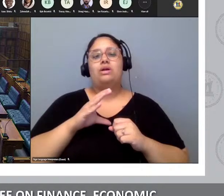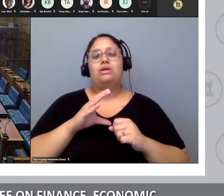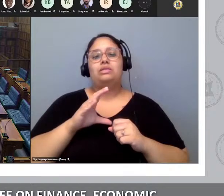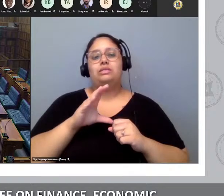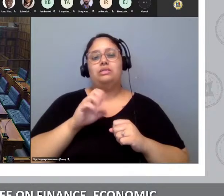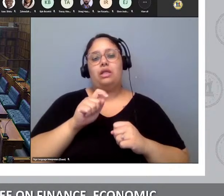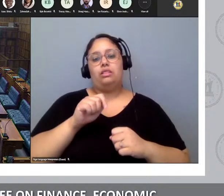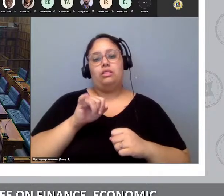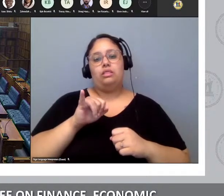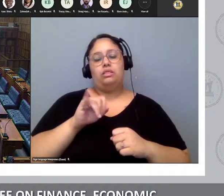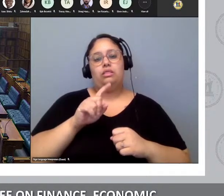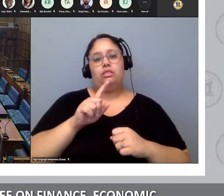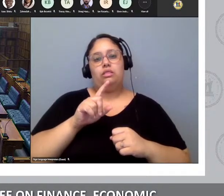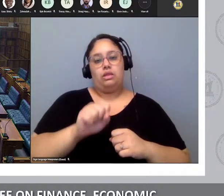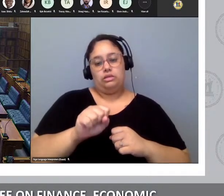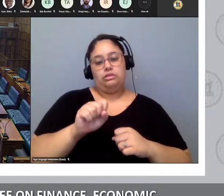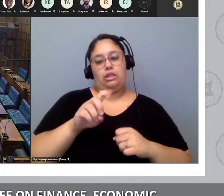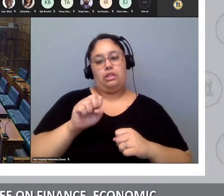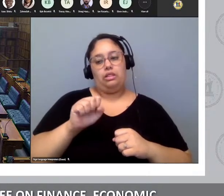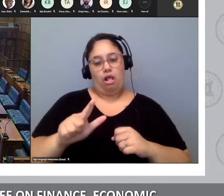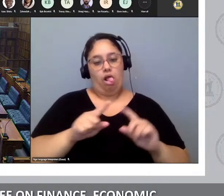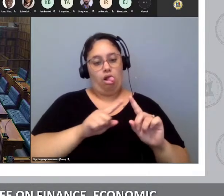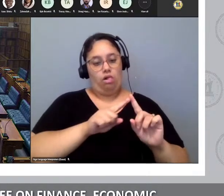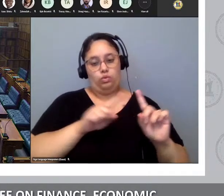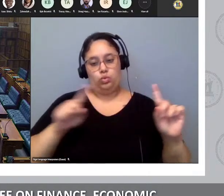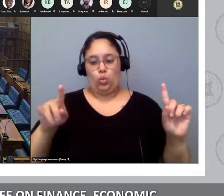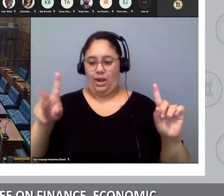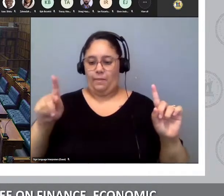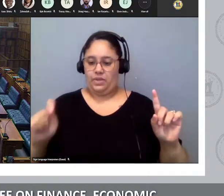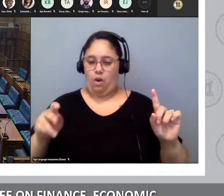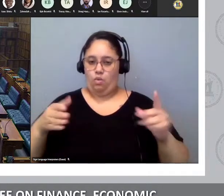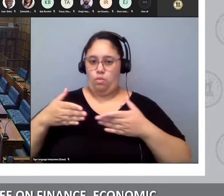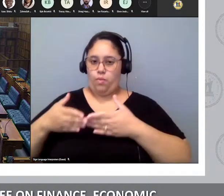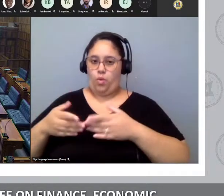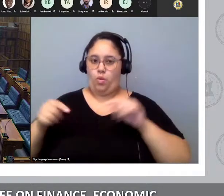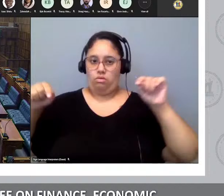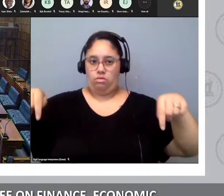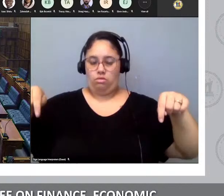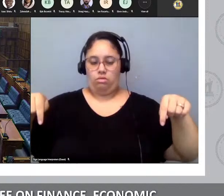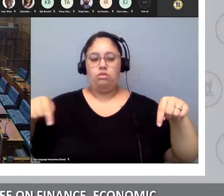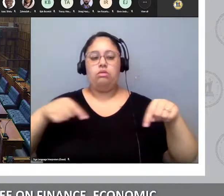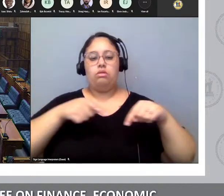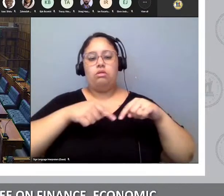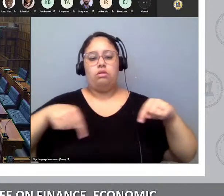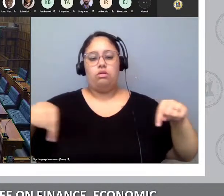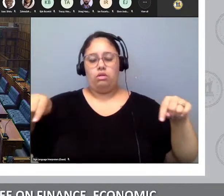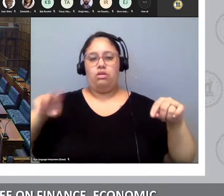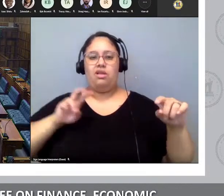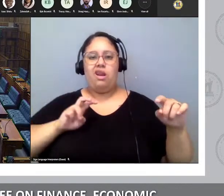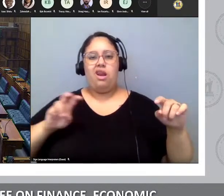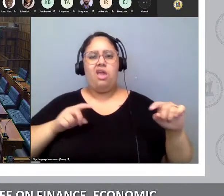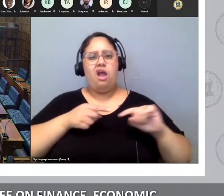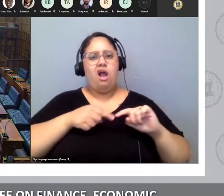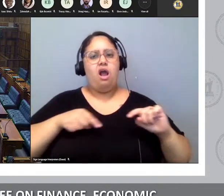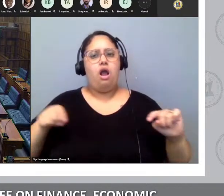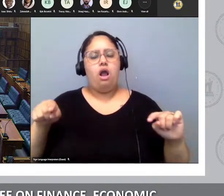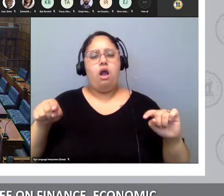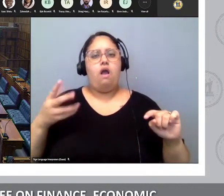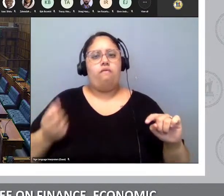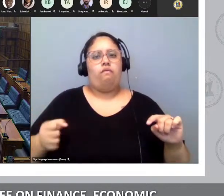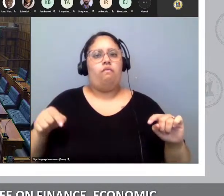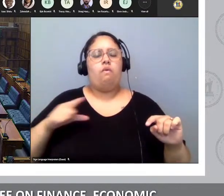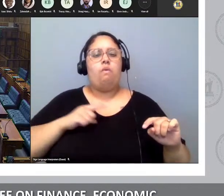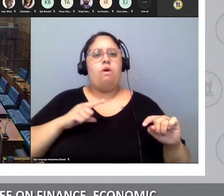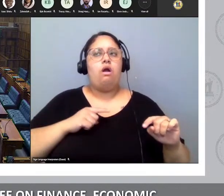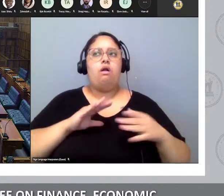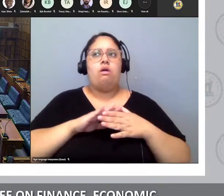dll to the Cape Town Port uh it it seems just The Logical nearest Point uh